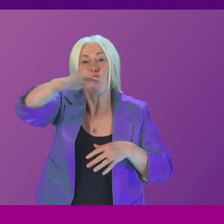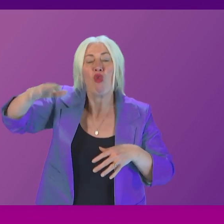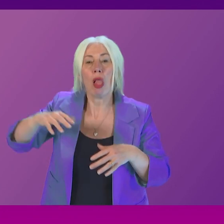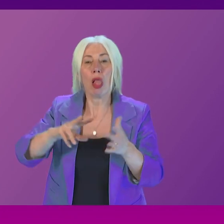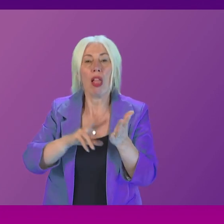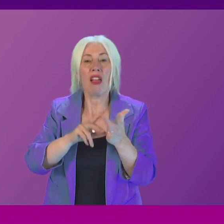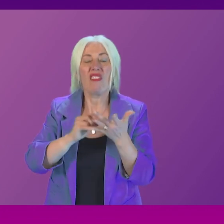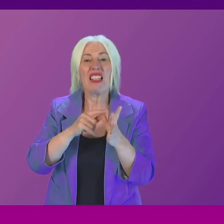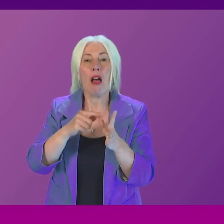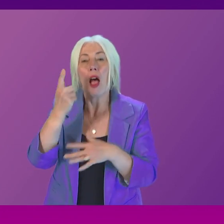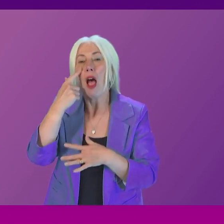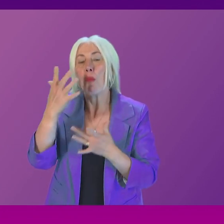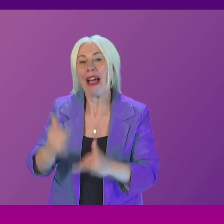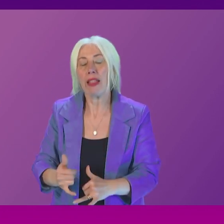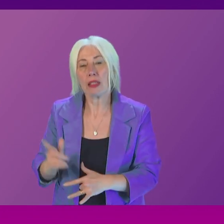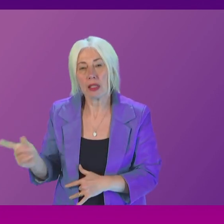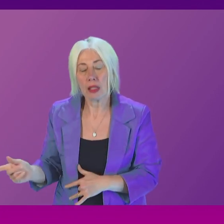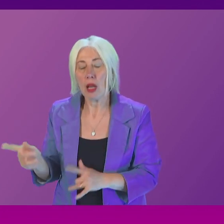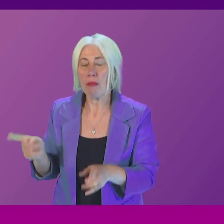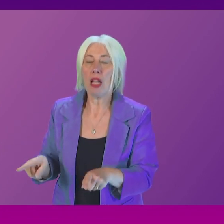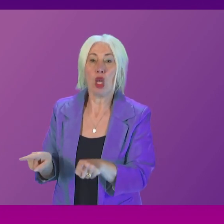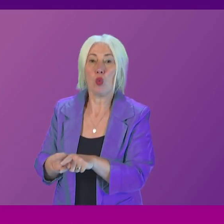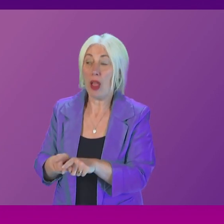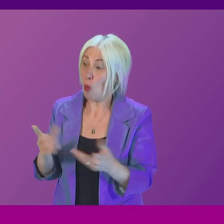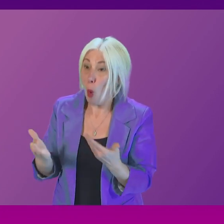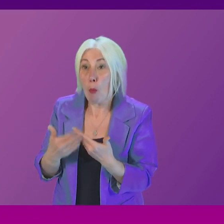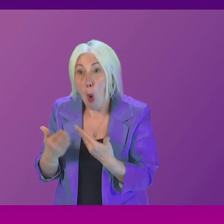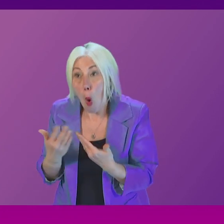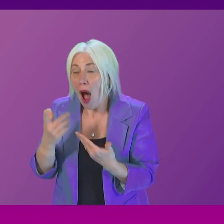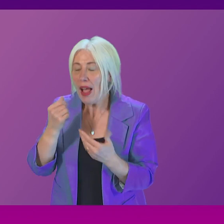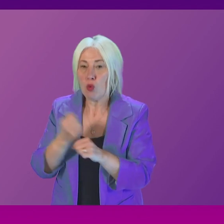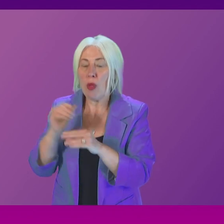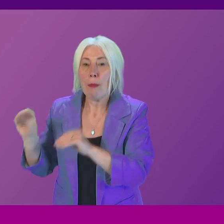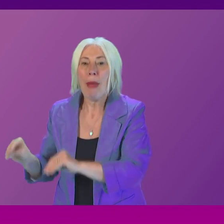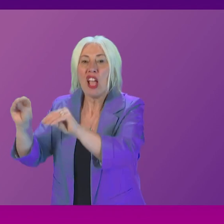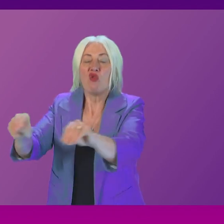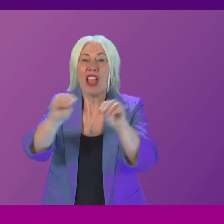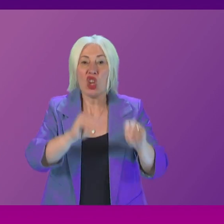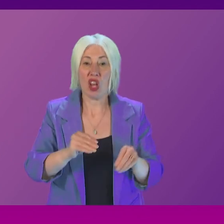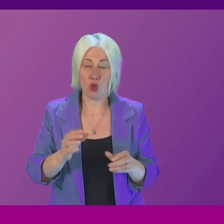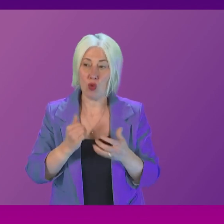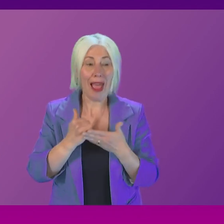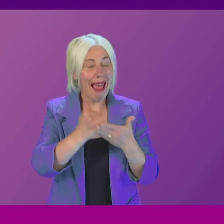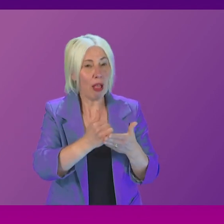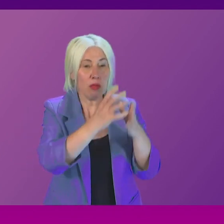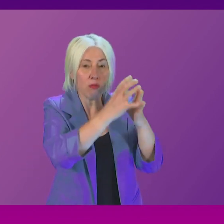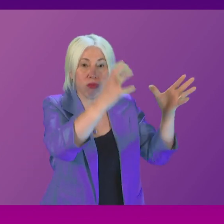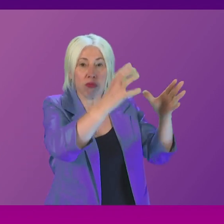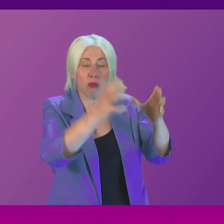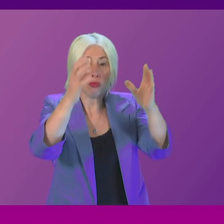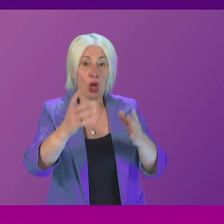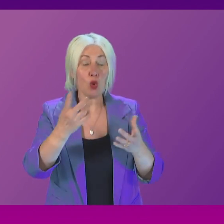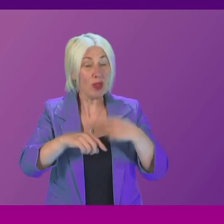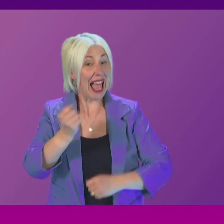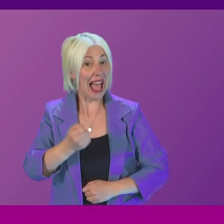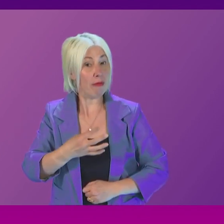visa pilot. But also what more can be done around migration to help the population. So there's a whole range of issues that are in our gift in the government.